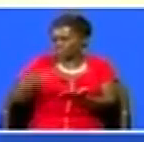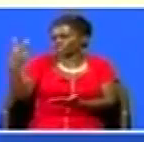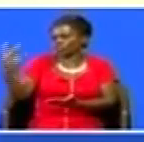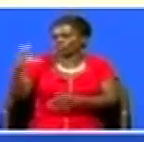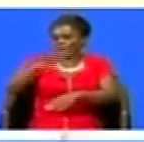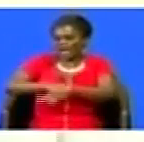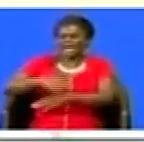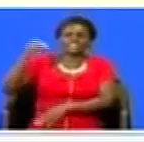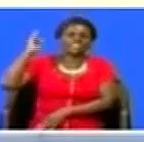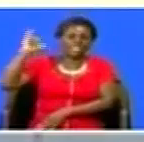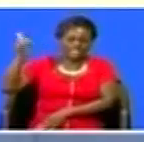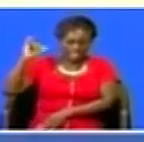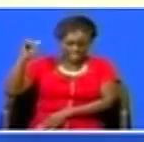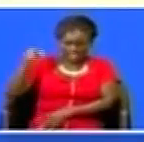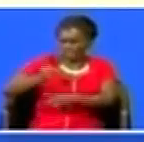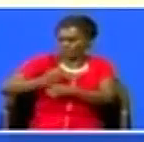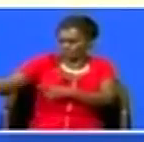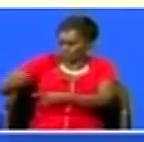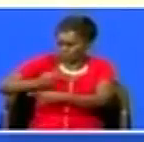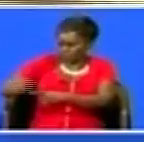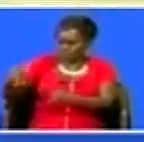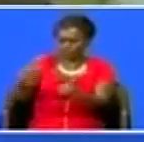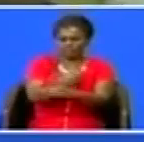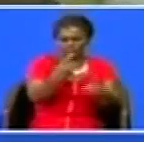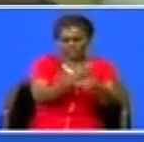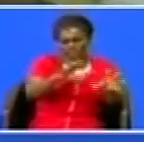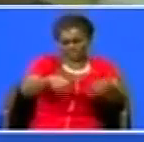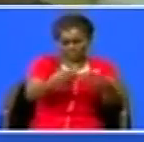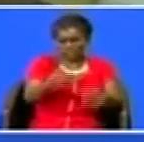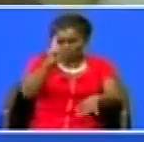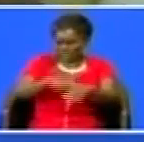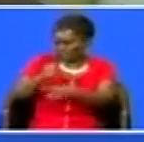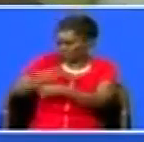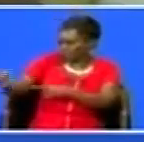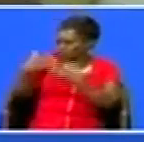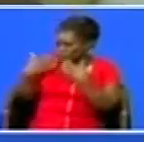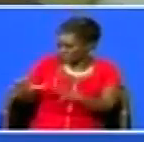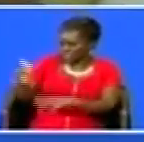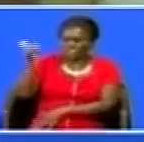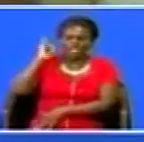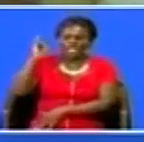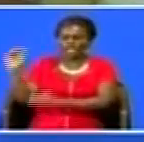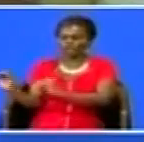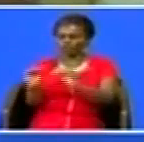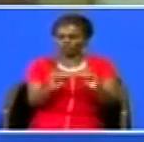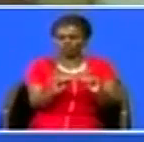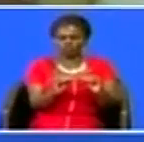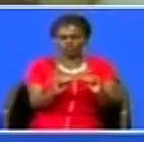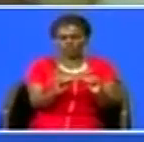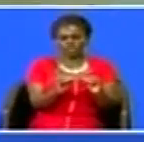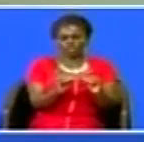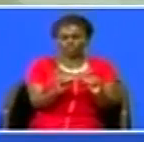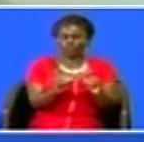cow, fertilize them, and then spread them out into different recipients. Once fertilized, the egg is transferred to the recipient